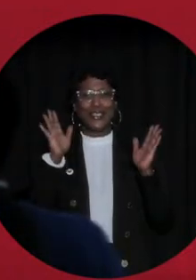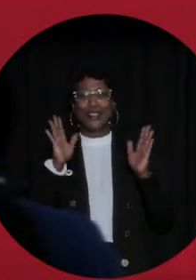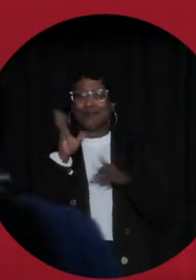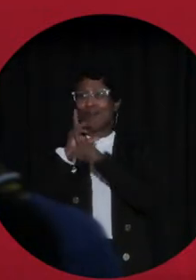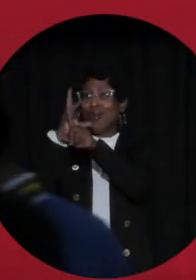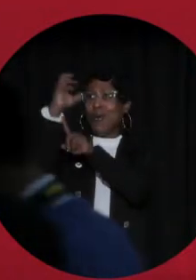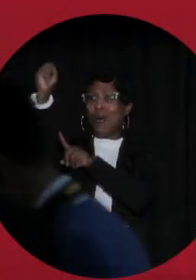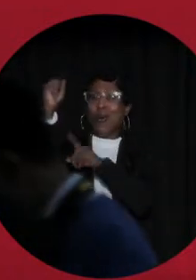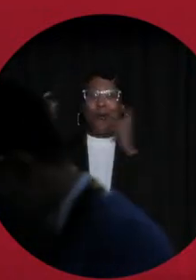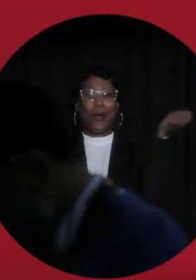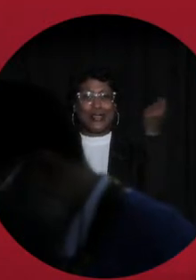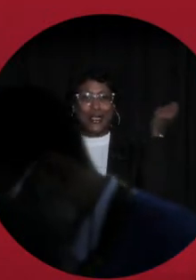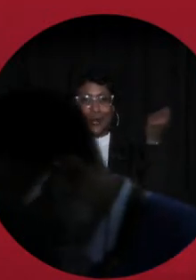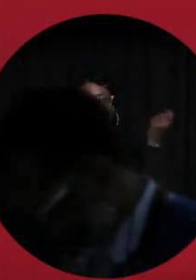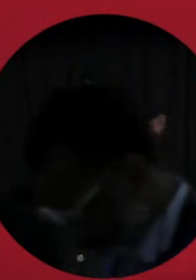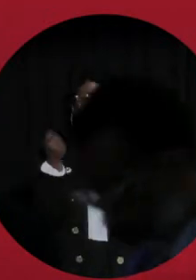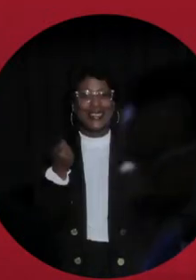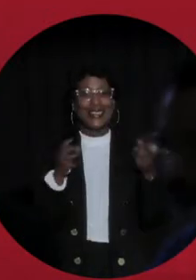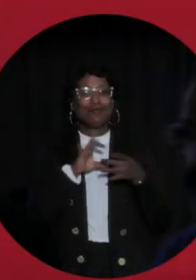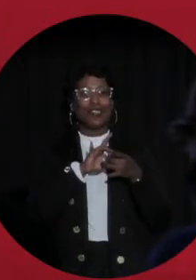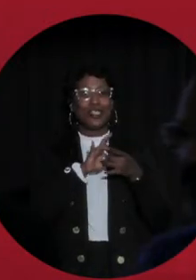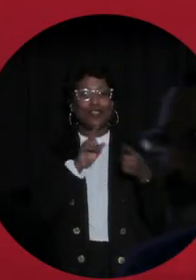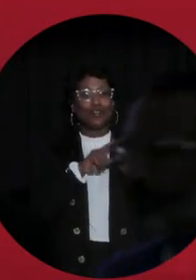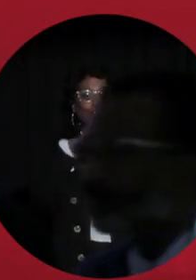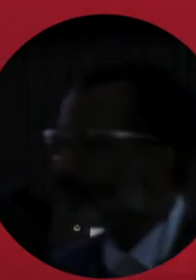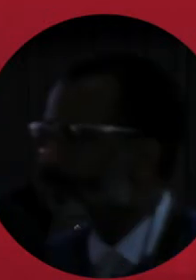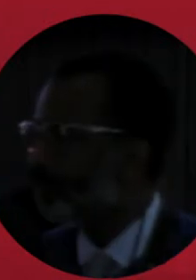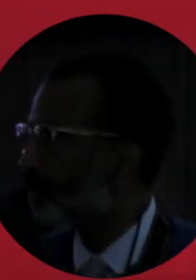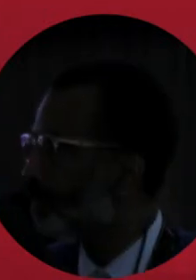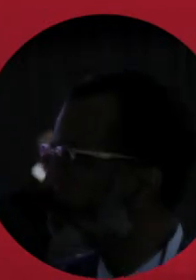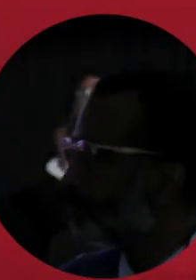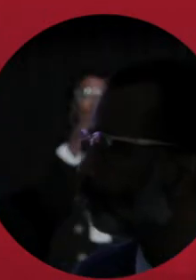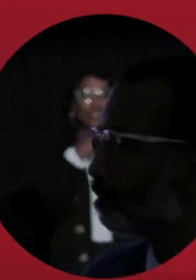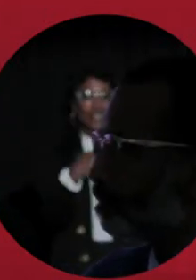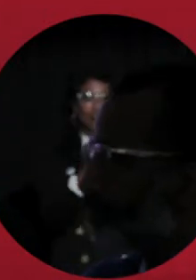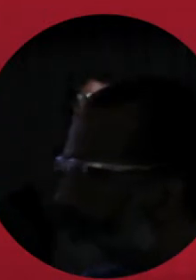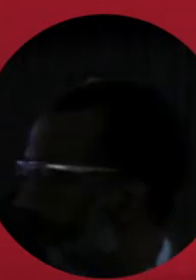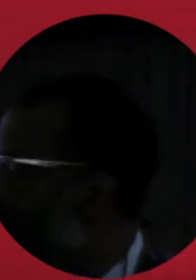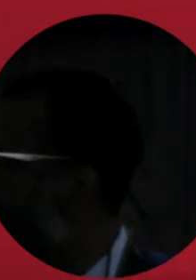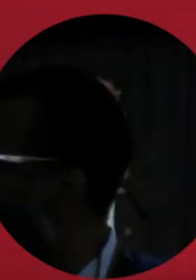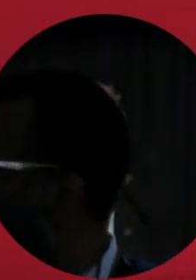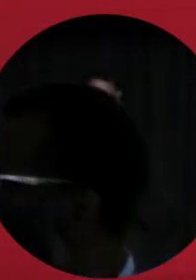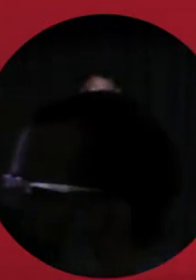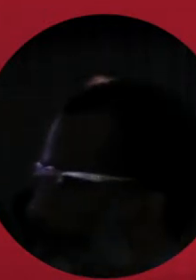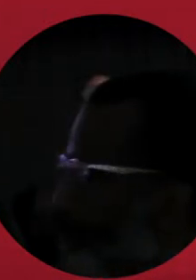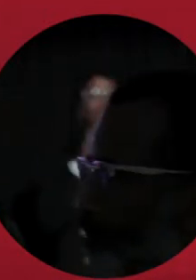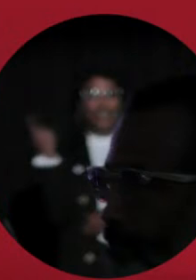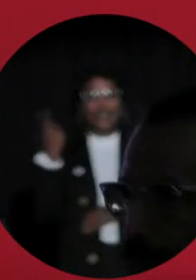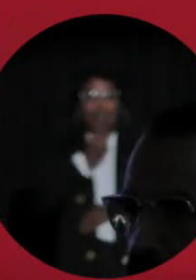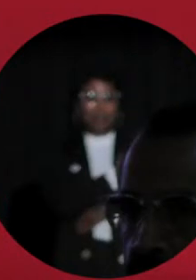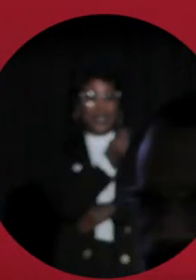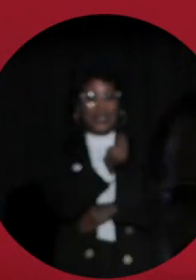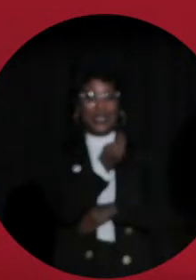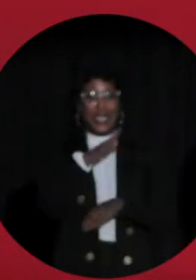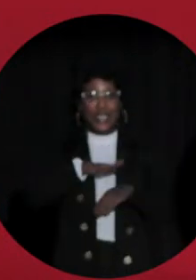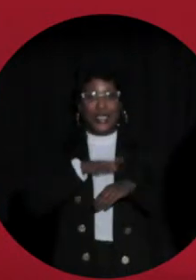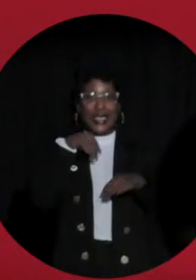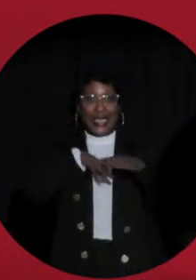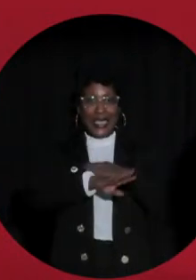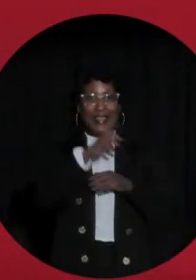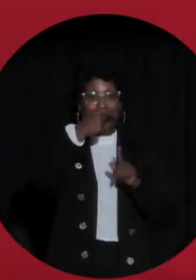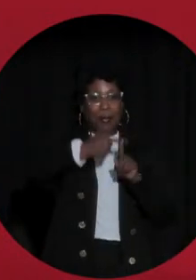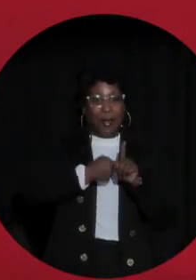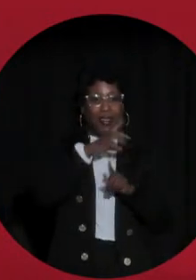with the Prince George's County Government Charter, on the first Monday in the month of December, newly and